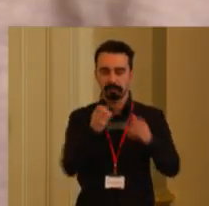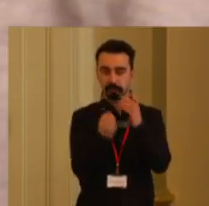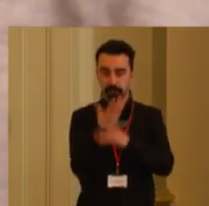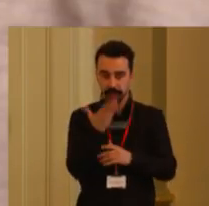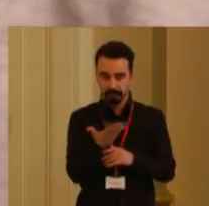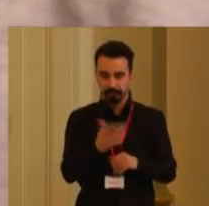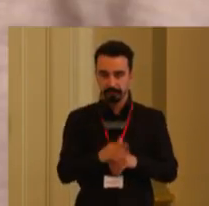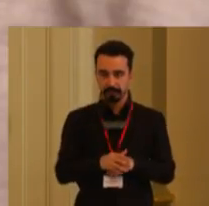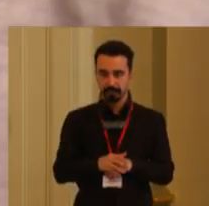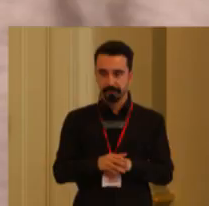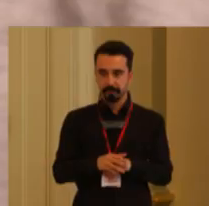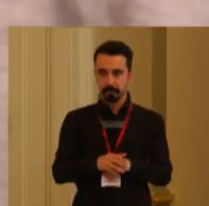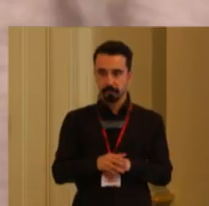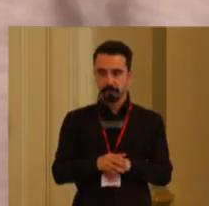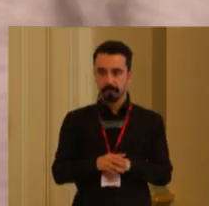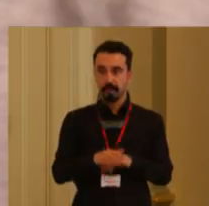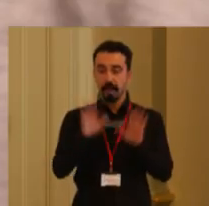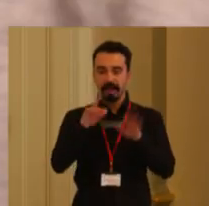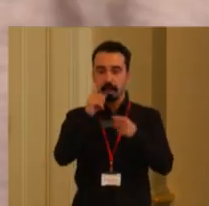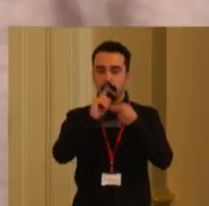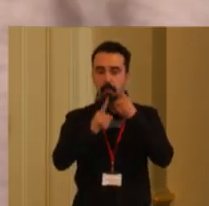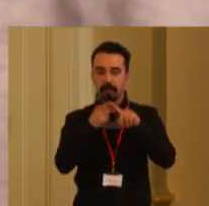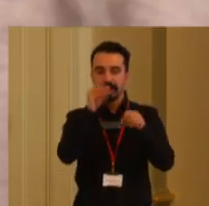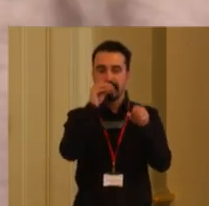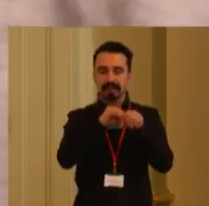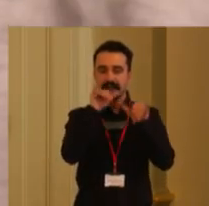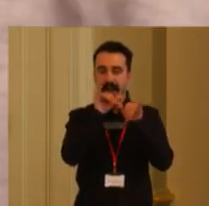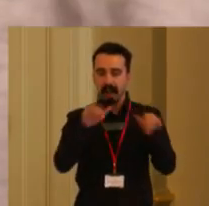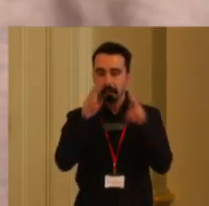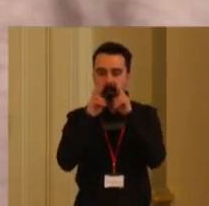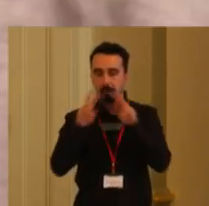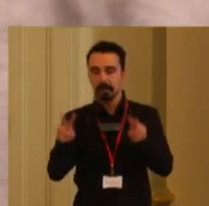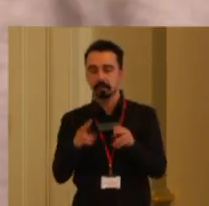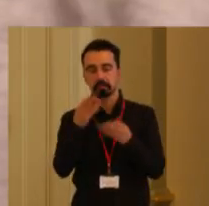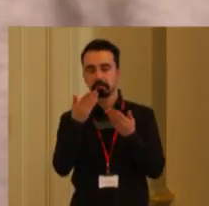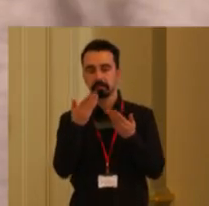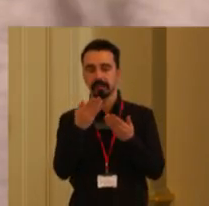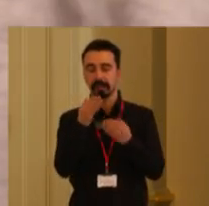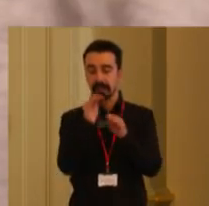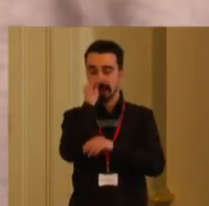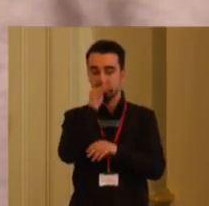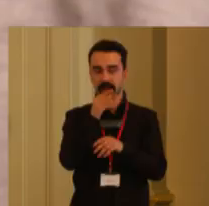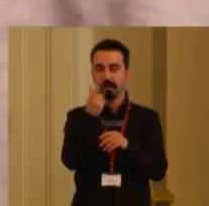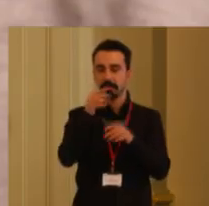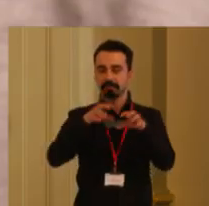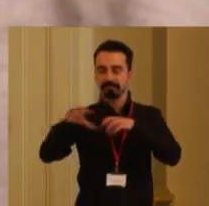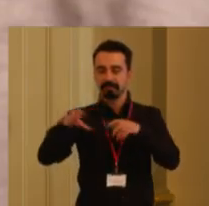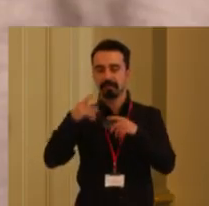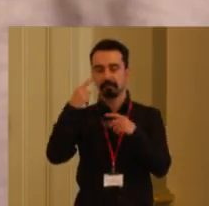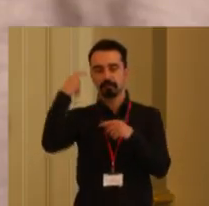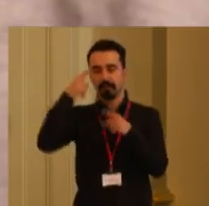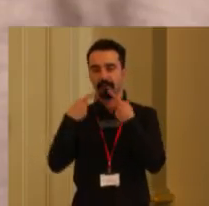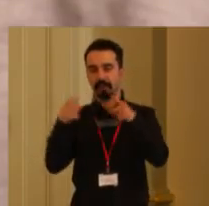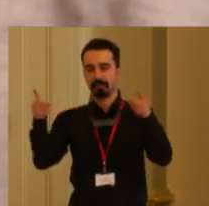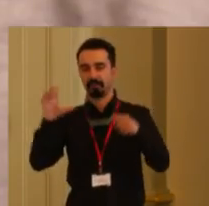their cultural values seem to be quite alike. These identities